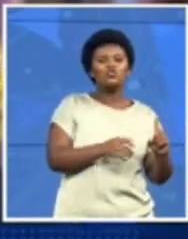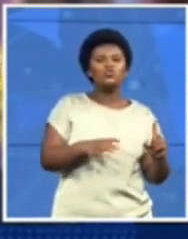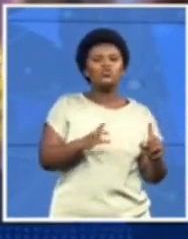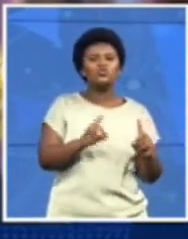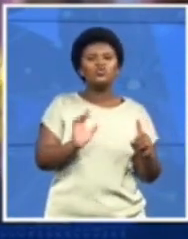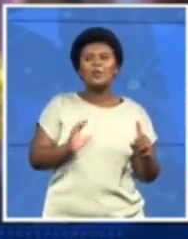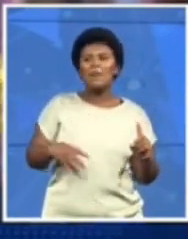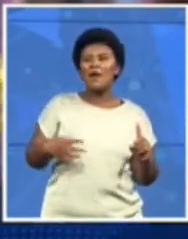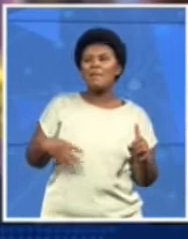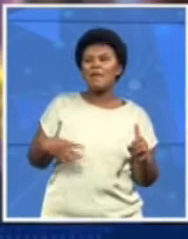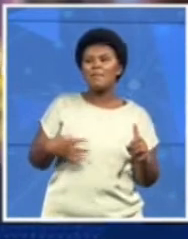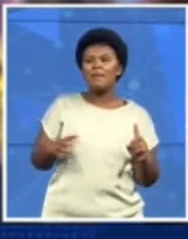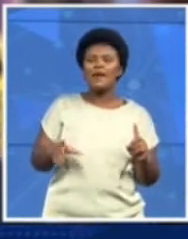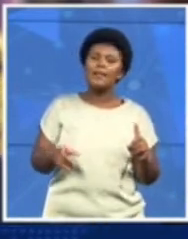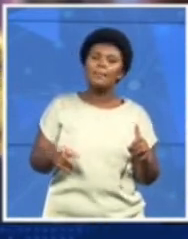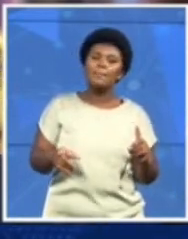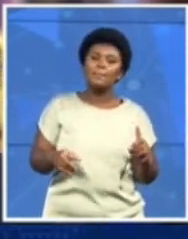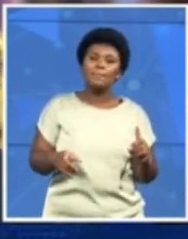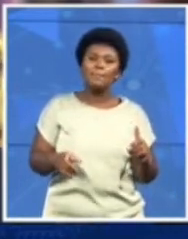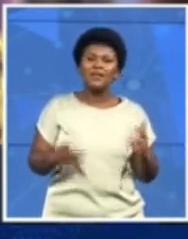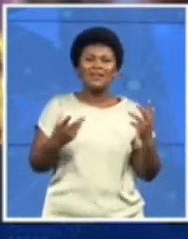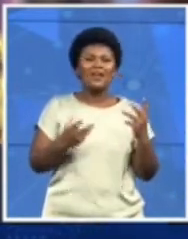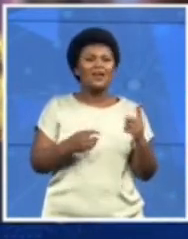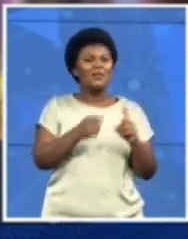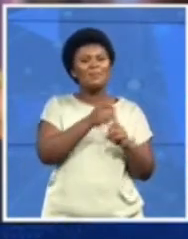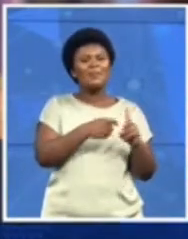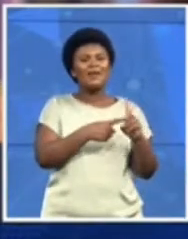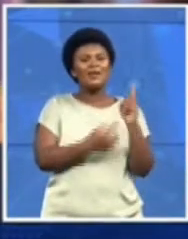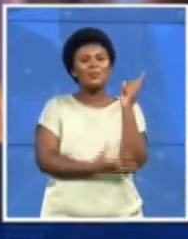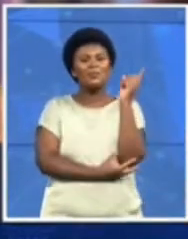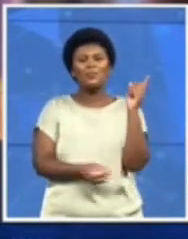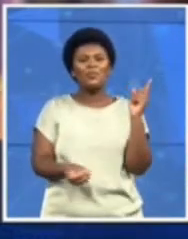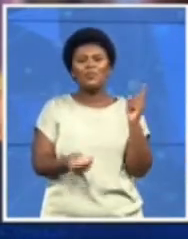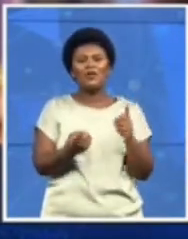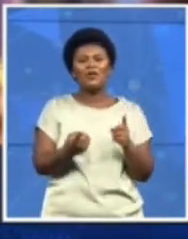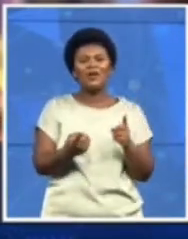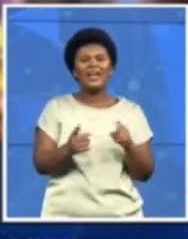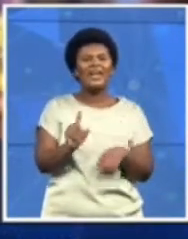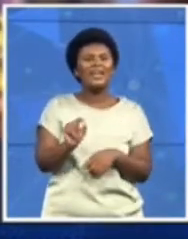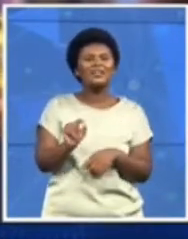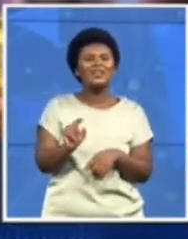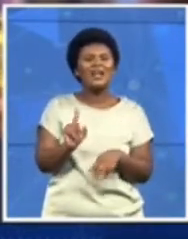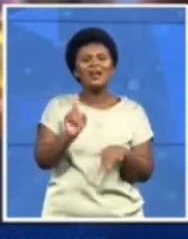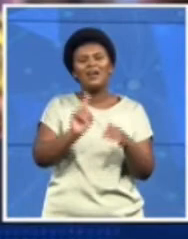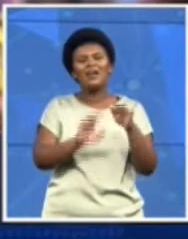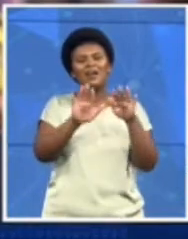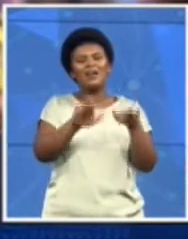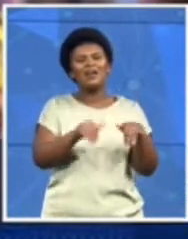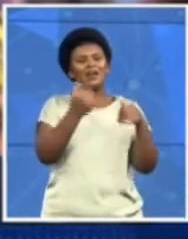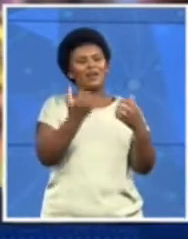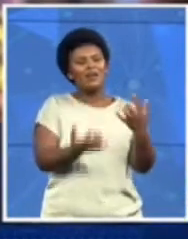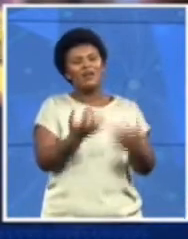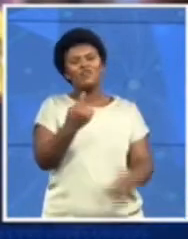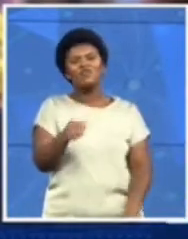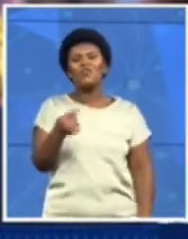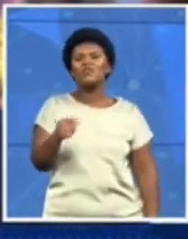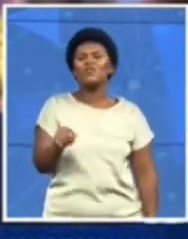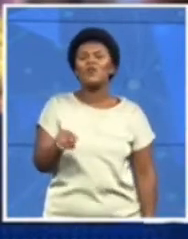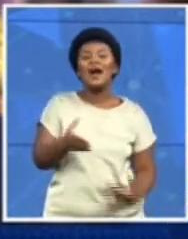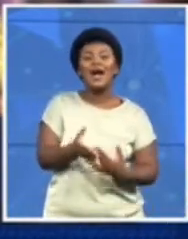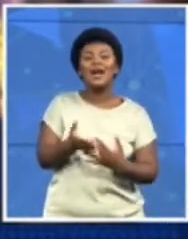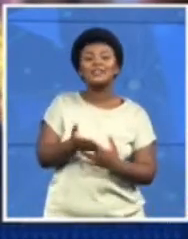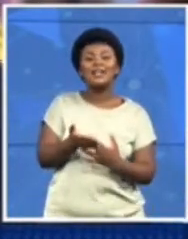man have in parliament, banning parliament? How would that person get access to parliament to start with? And how would he